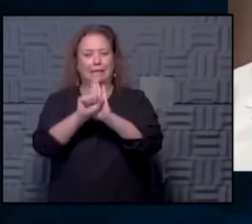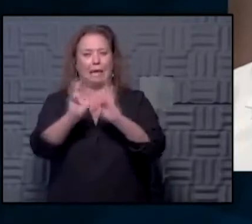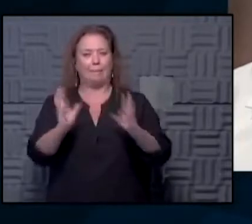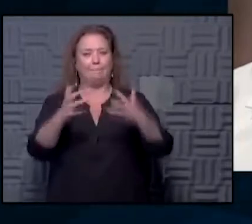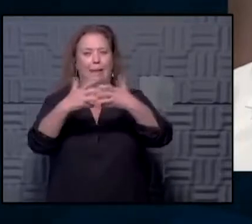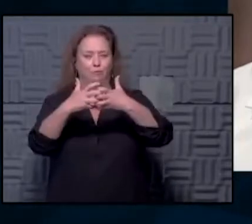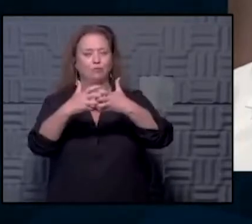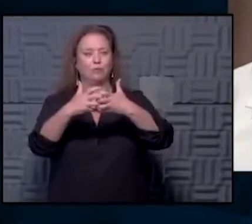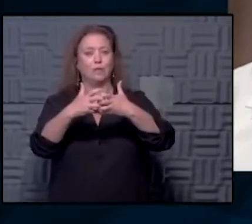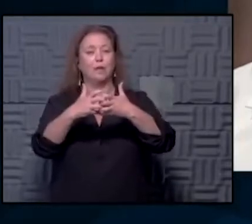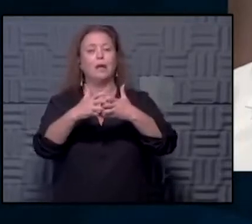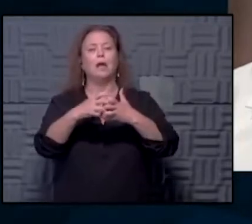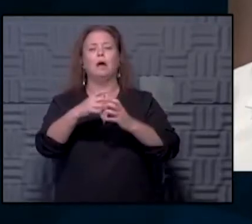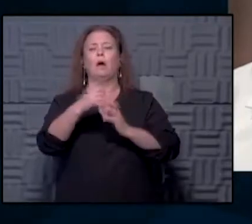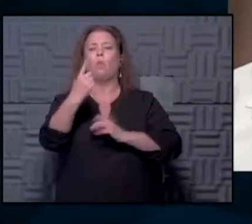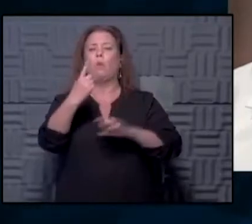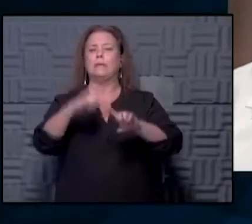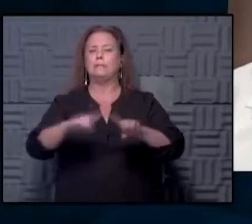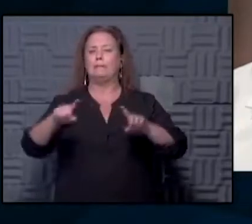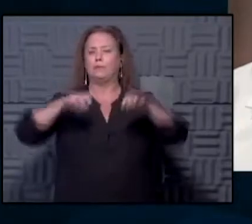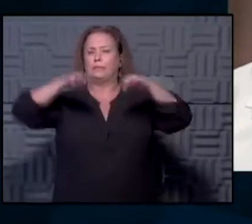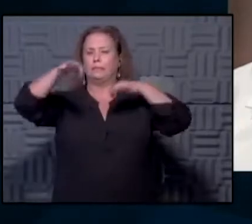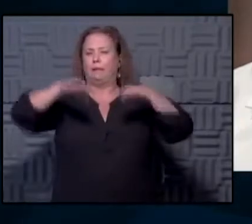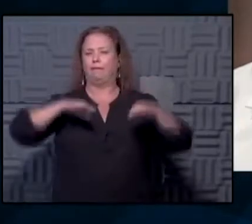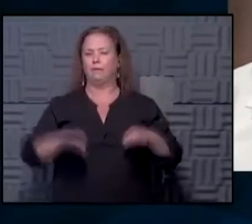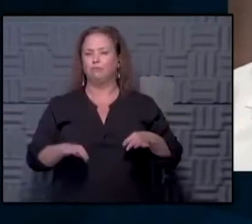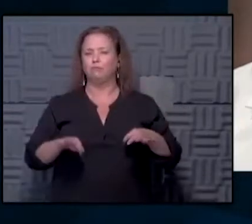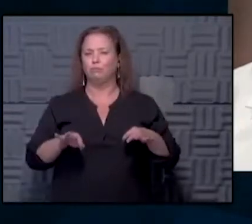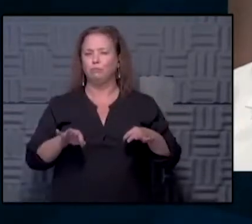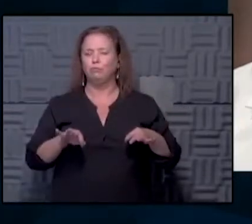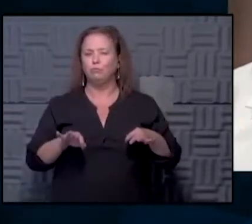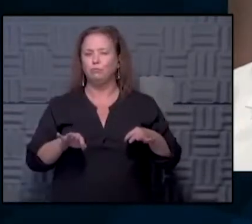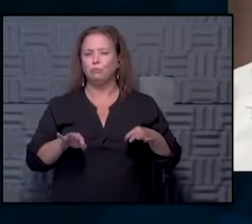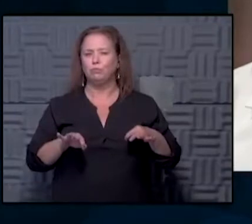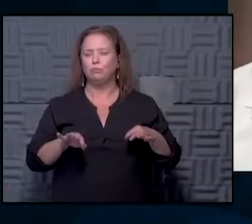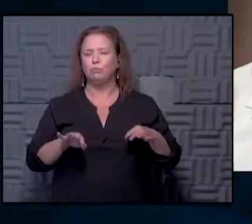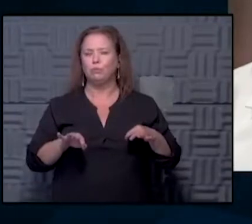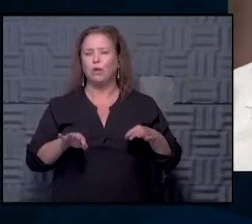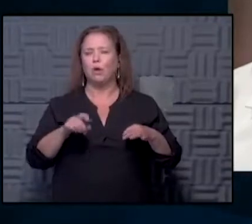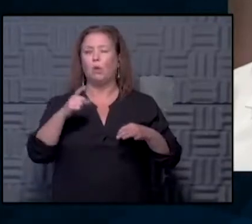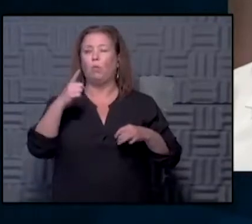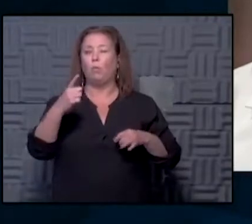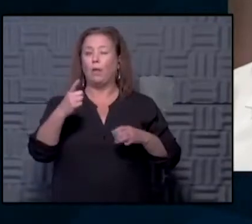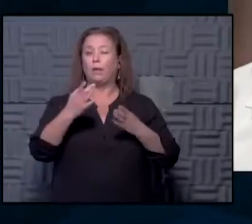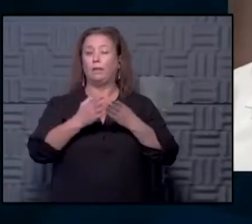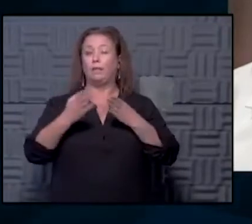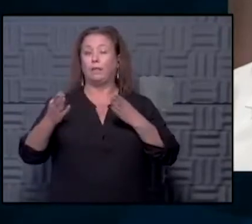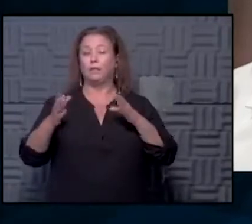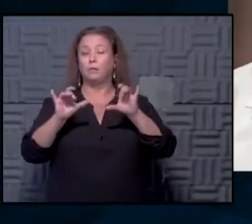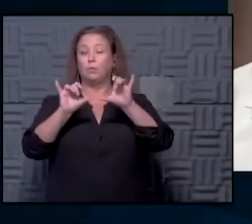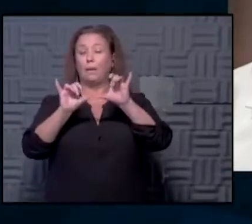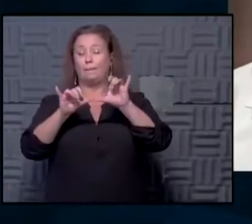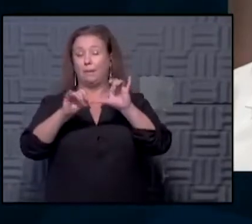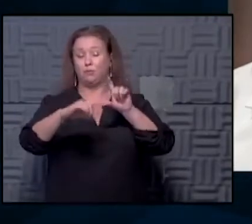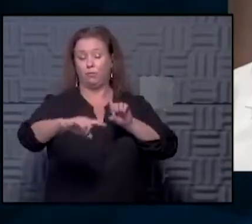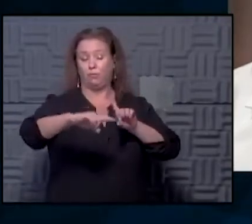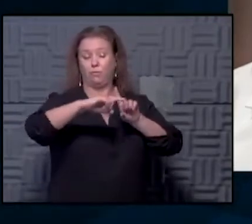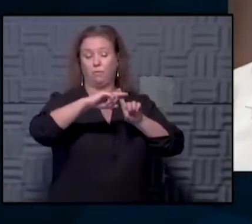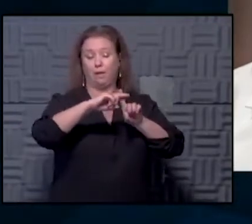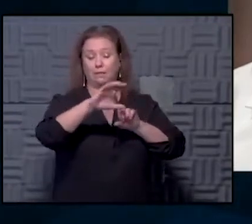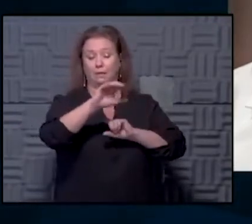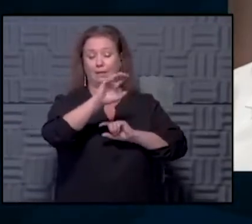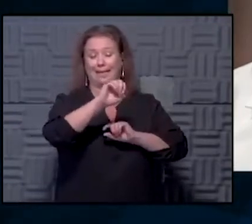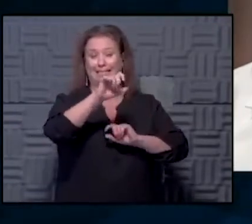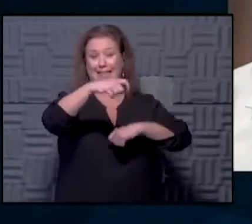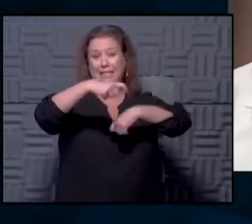one difference in definition, and one of us measures the positive case at the